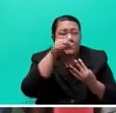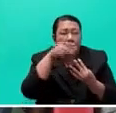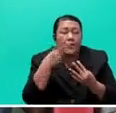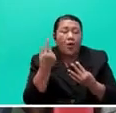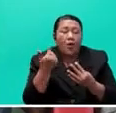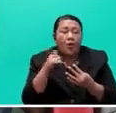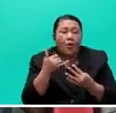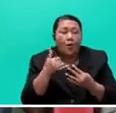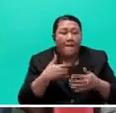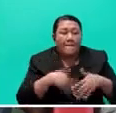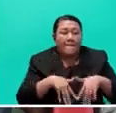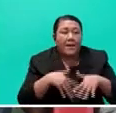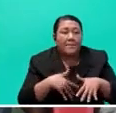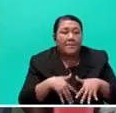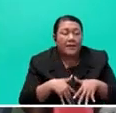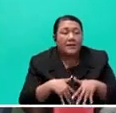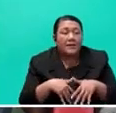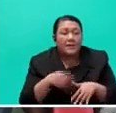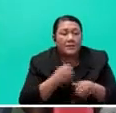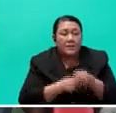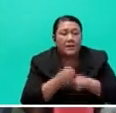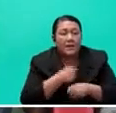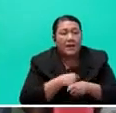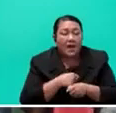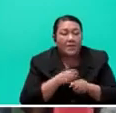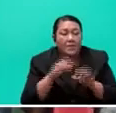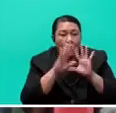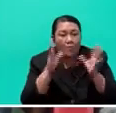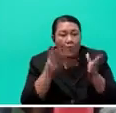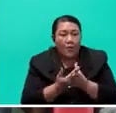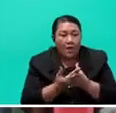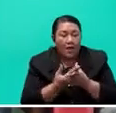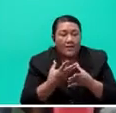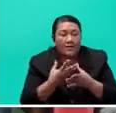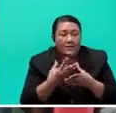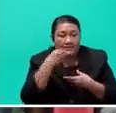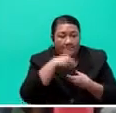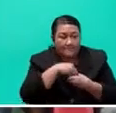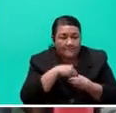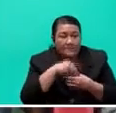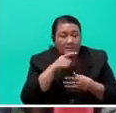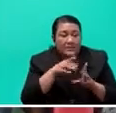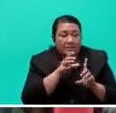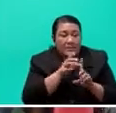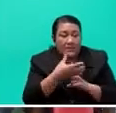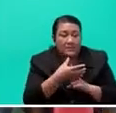can become a potential World Heritage Place in Fiji.